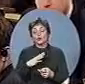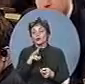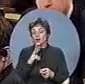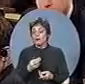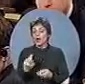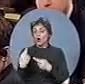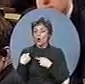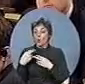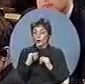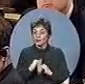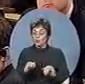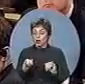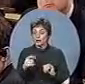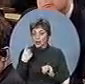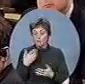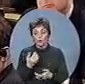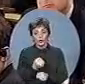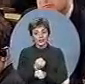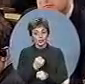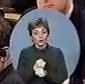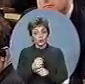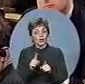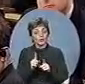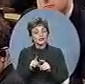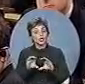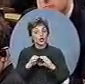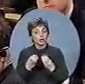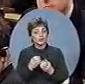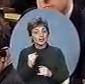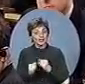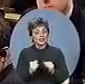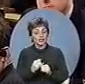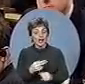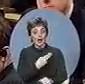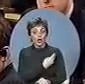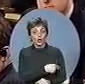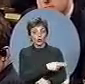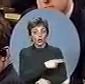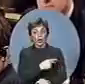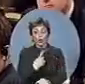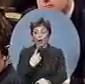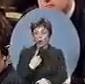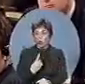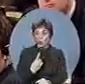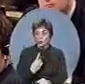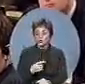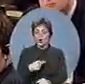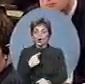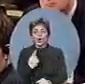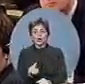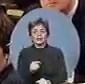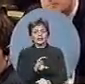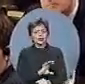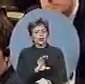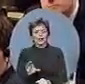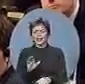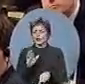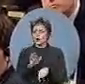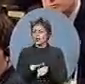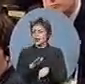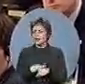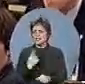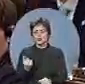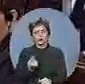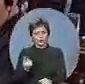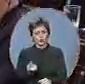Committee of Red Cross said that Canada is scrupulous in notifying the Red Cross when it takes prisoners and hands them over. We are satisfied with the